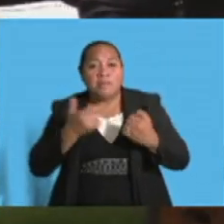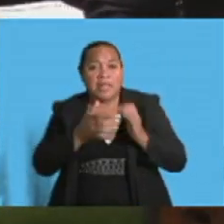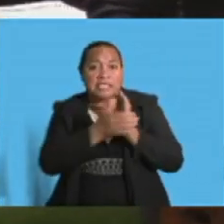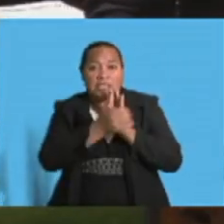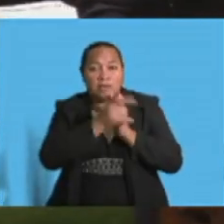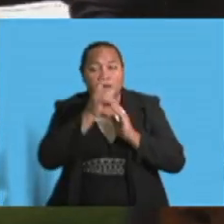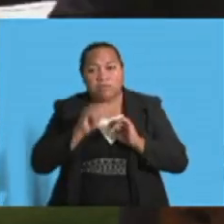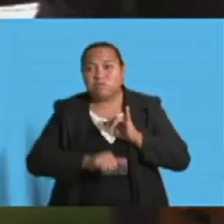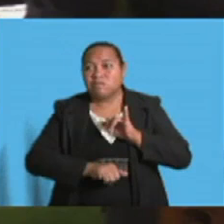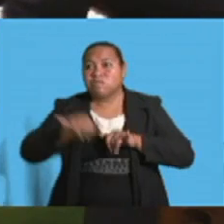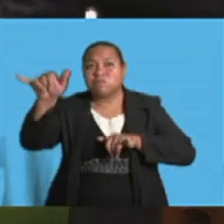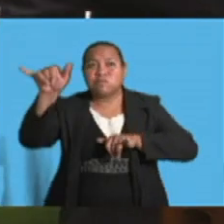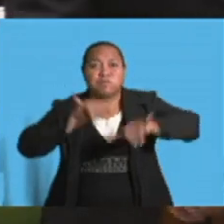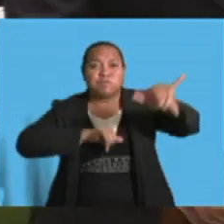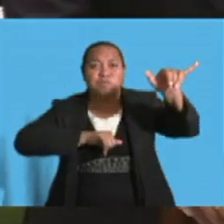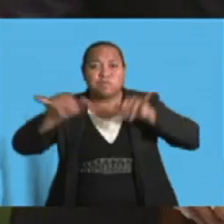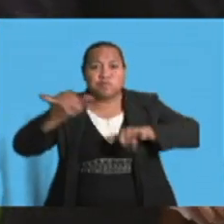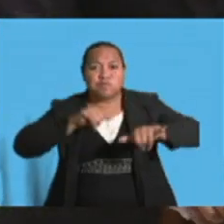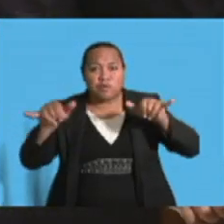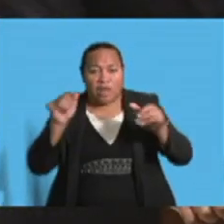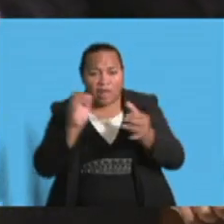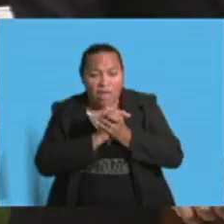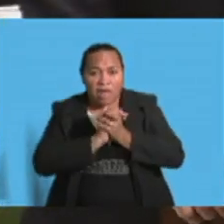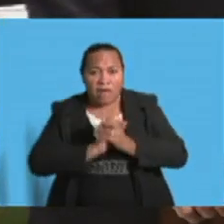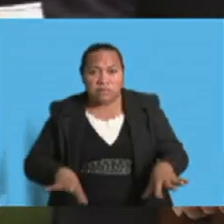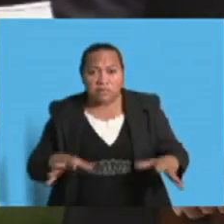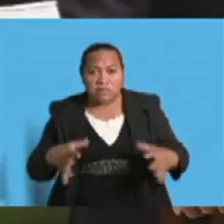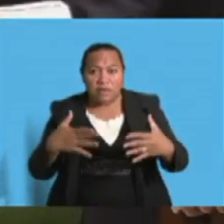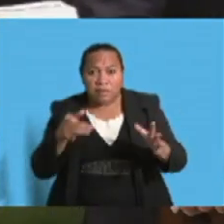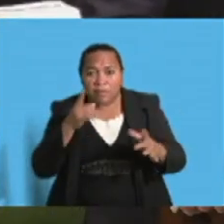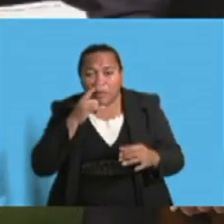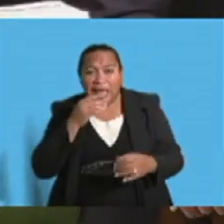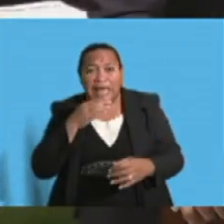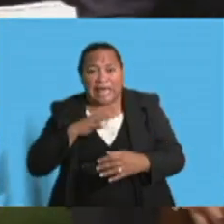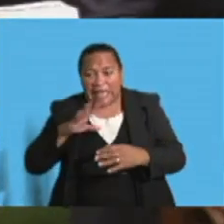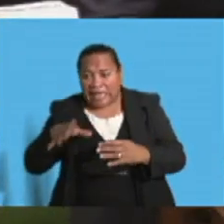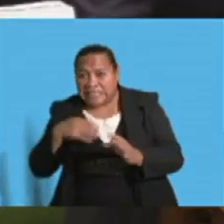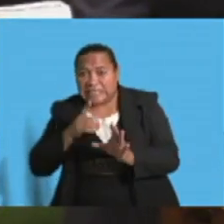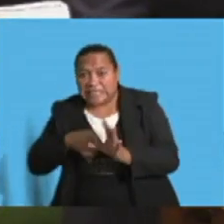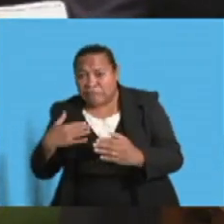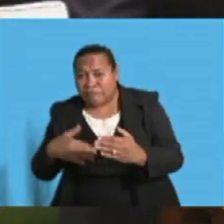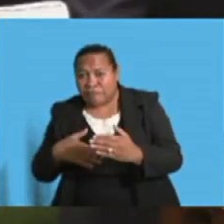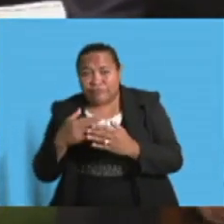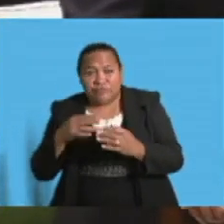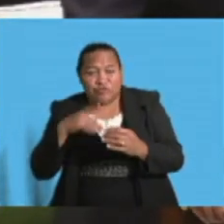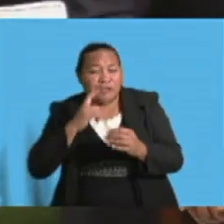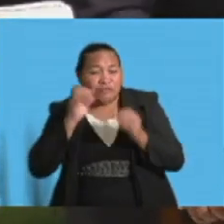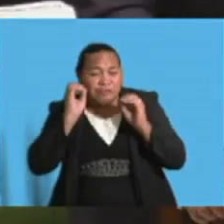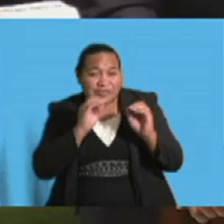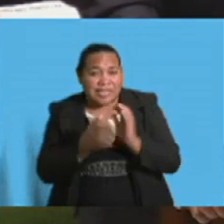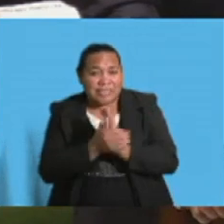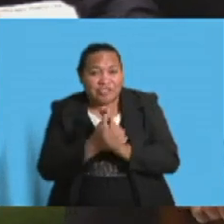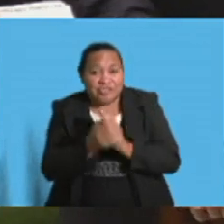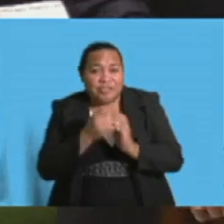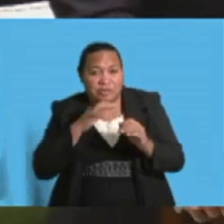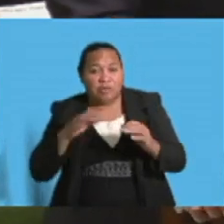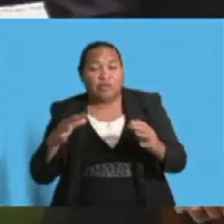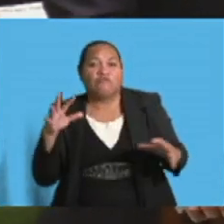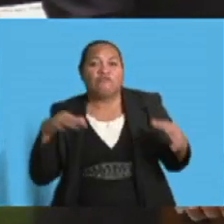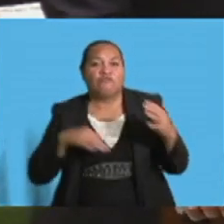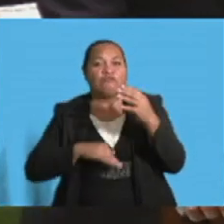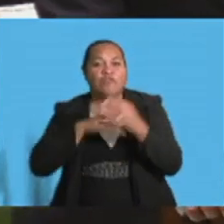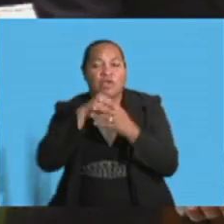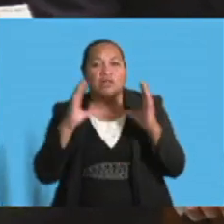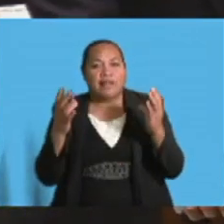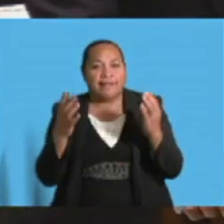massive exodus left a huge vacuum that has taken us years to rebuild, Madam Speaker. Madam Speaker, the Fiji First Government's track record in the economy is very